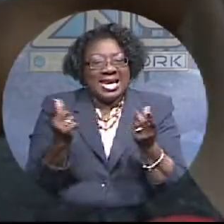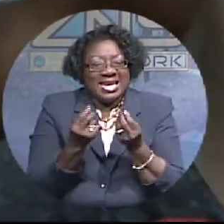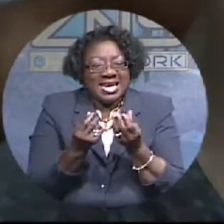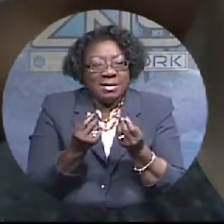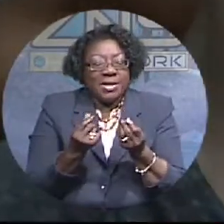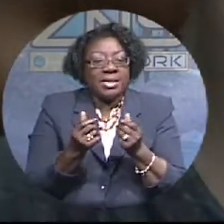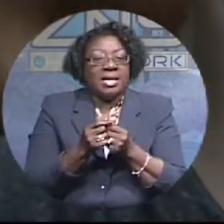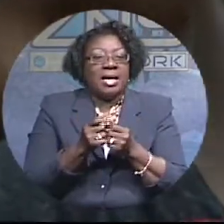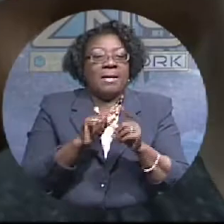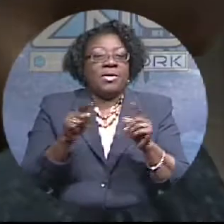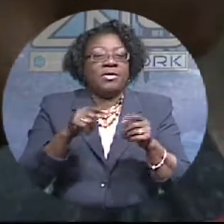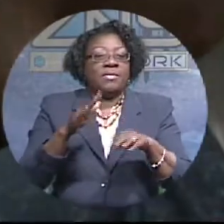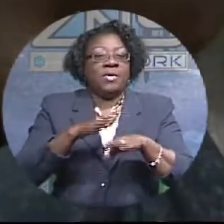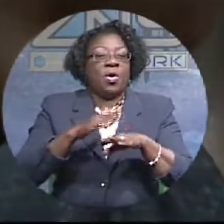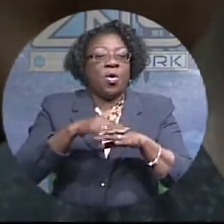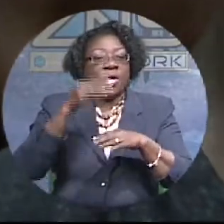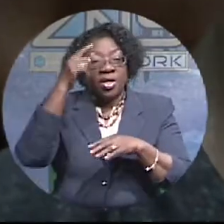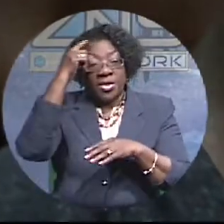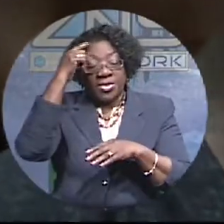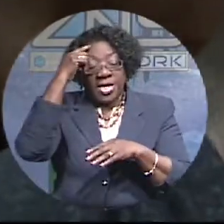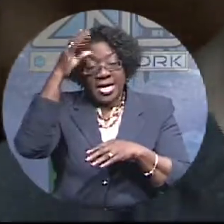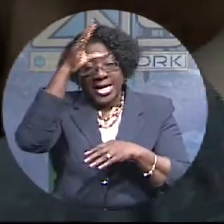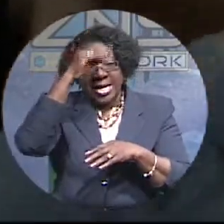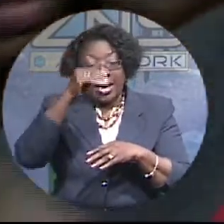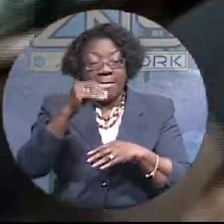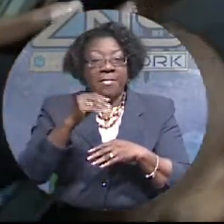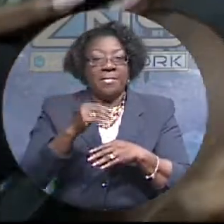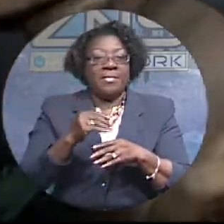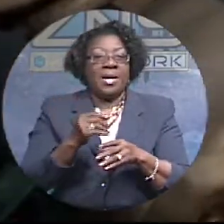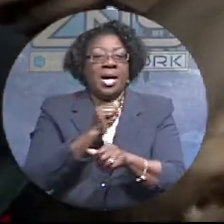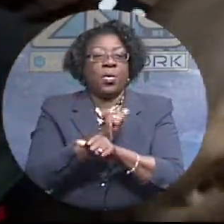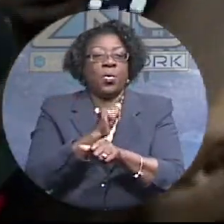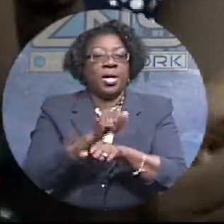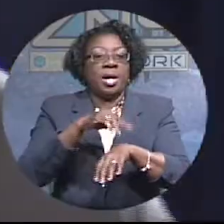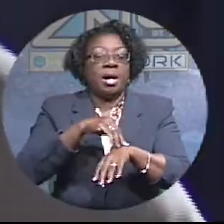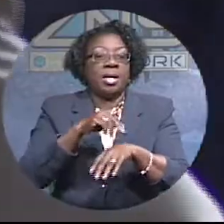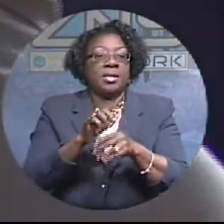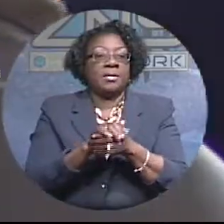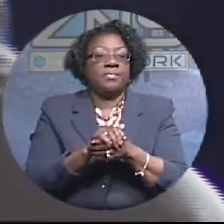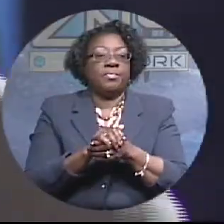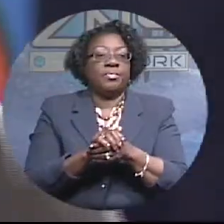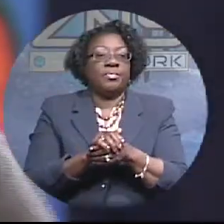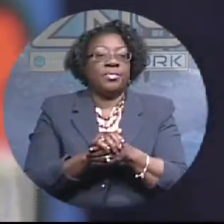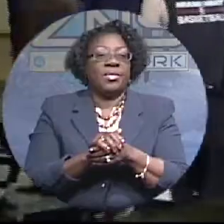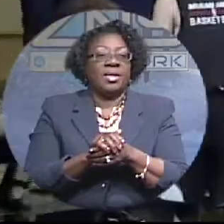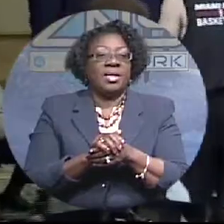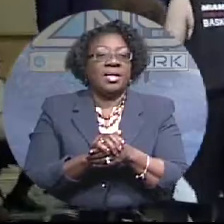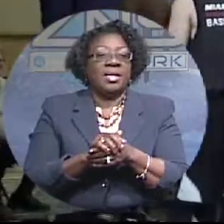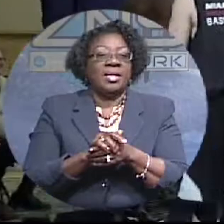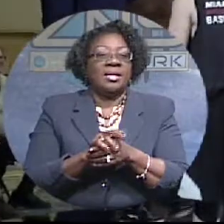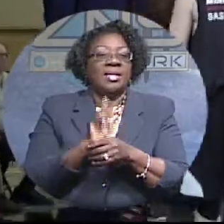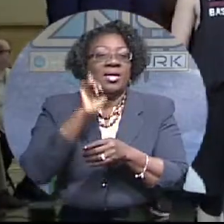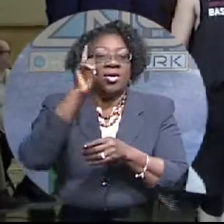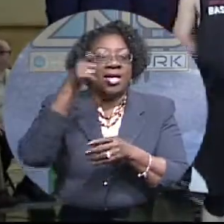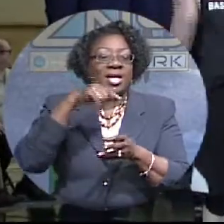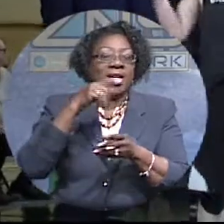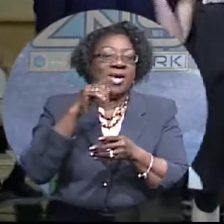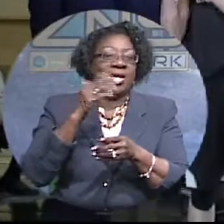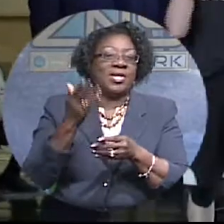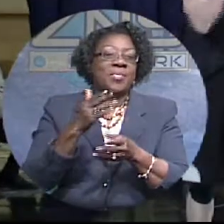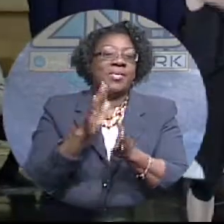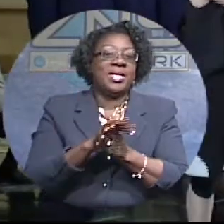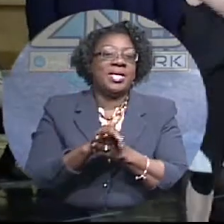got to have your thinking cap on because they're throwing a lot of stuff at you fast. Ray Allen in the shoot-around looking already to be